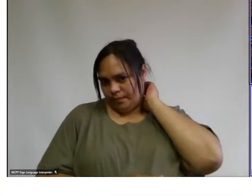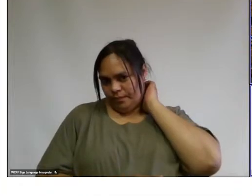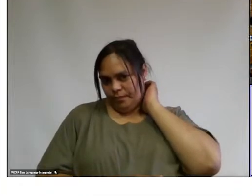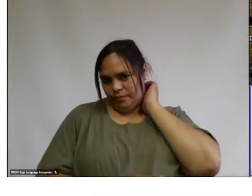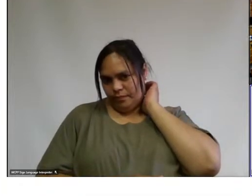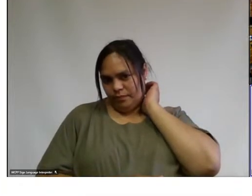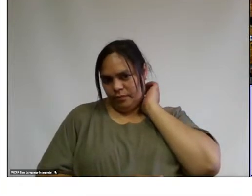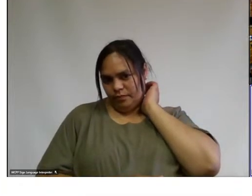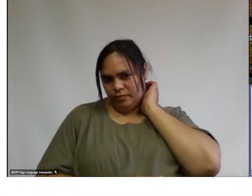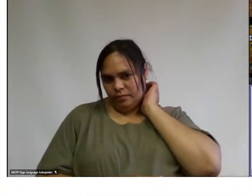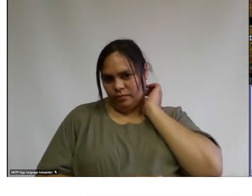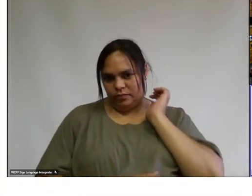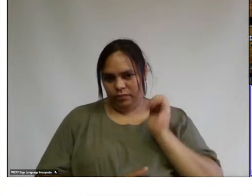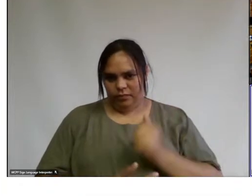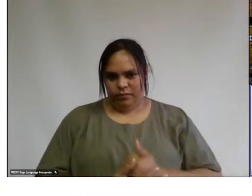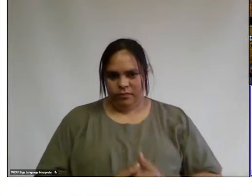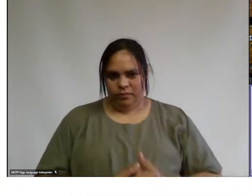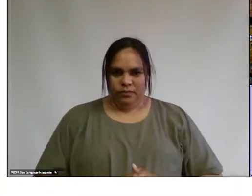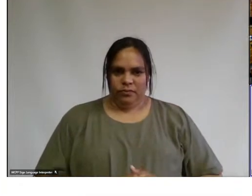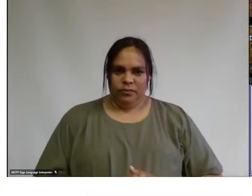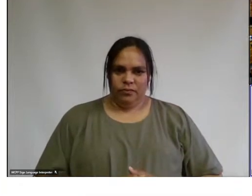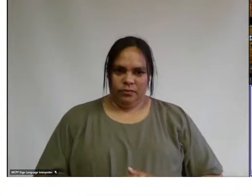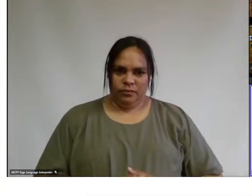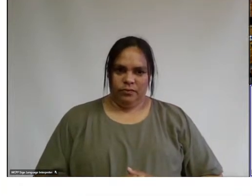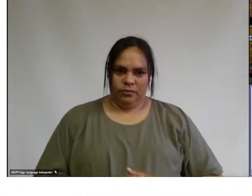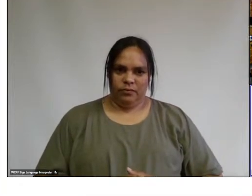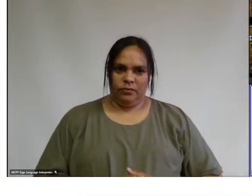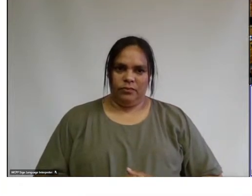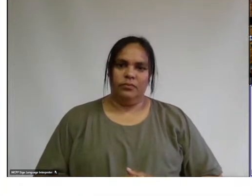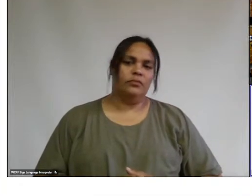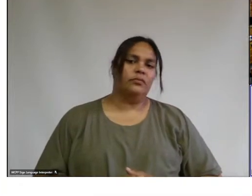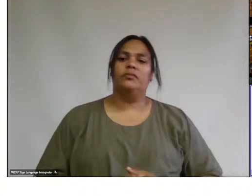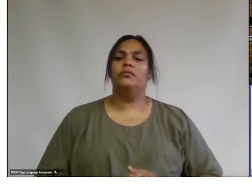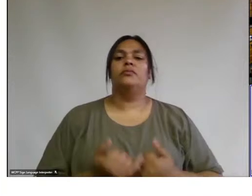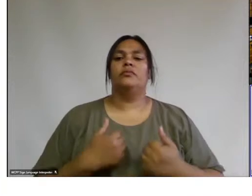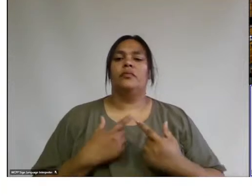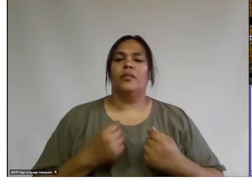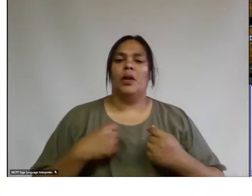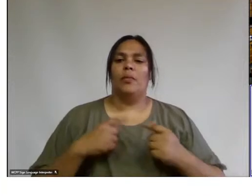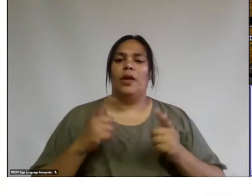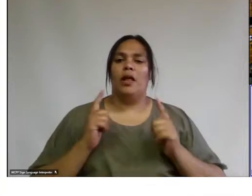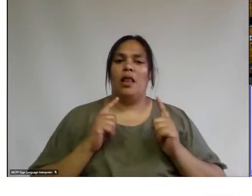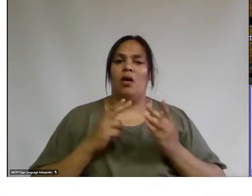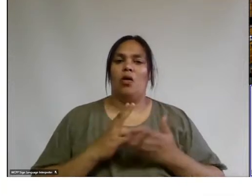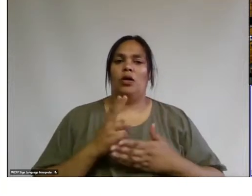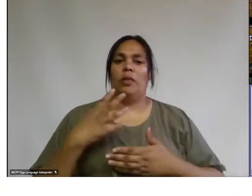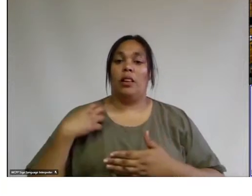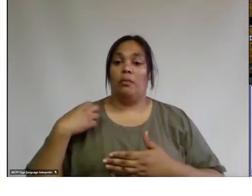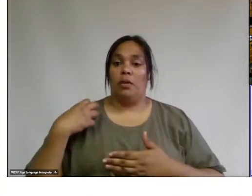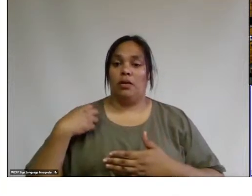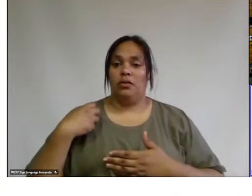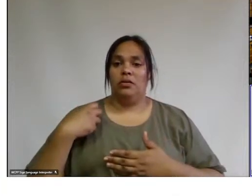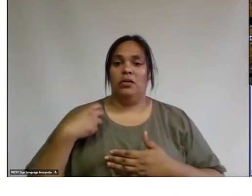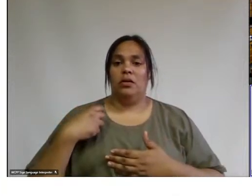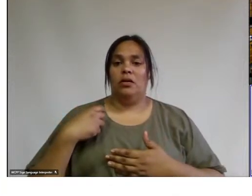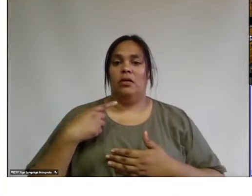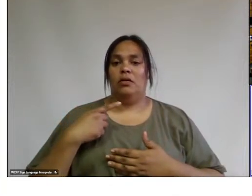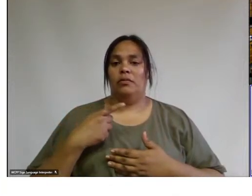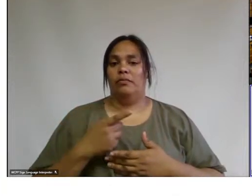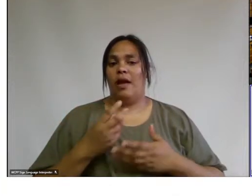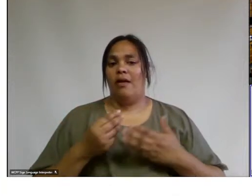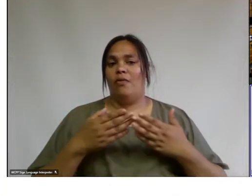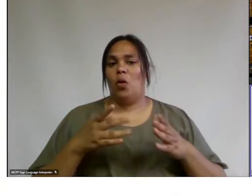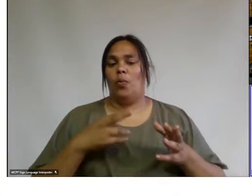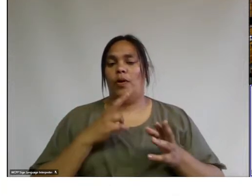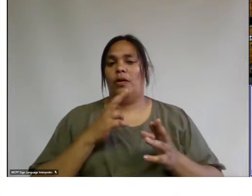Now, what I will do then is that I will allow the Honorable Minister if he's got some opening